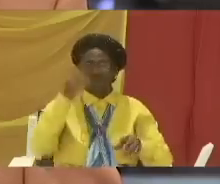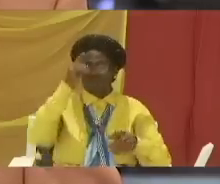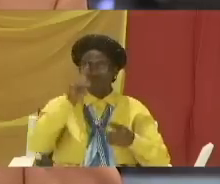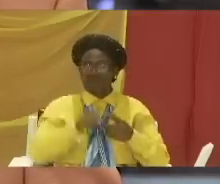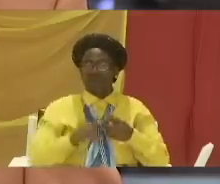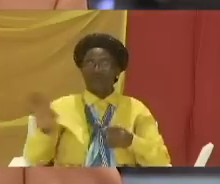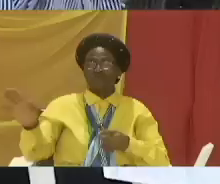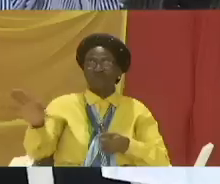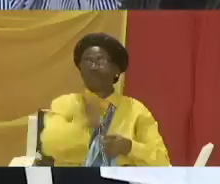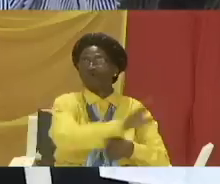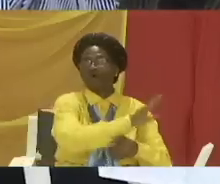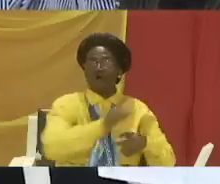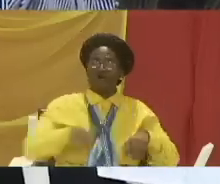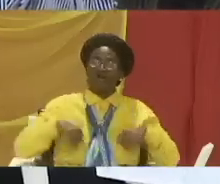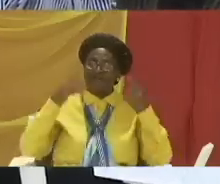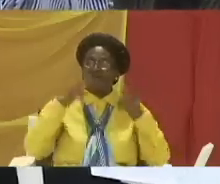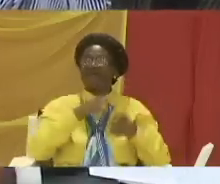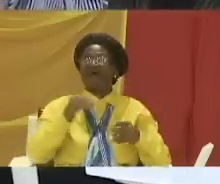will reverse.